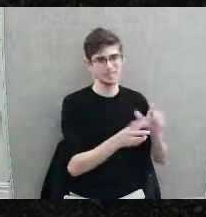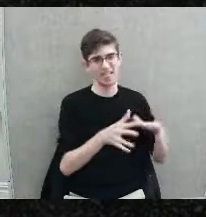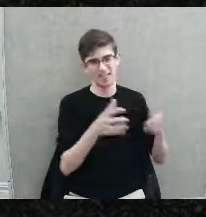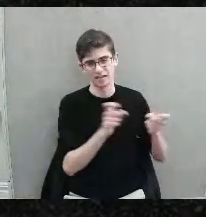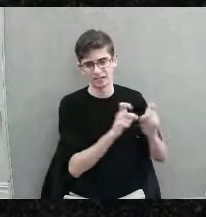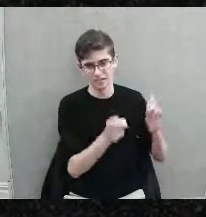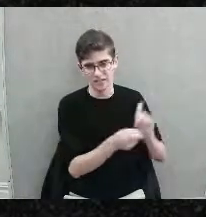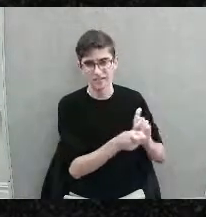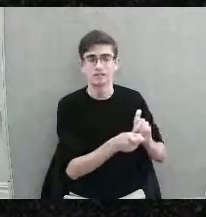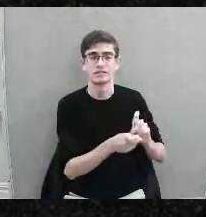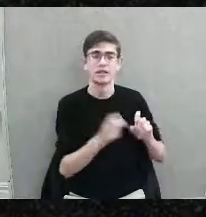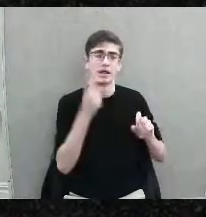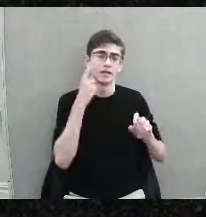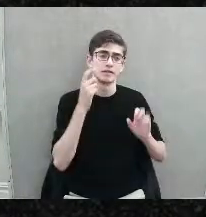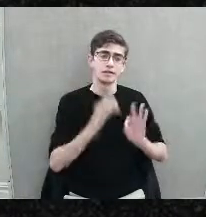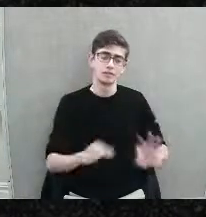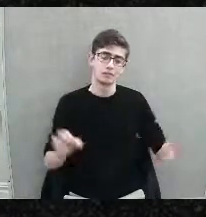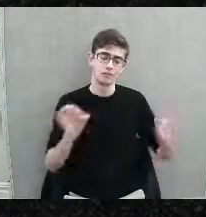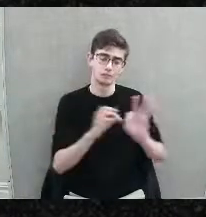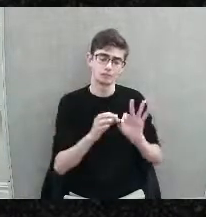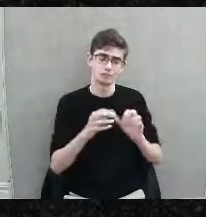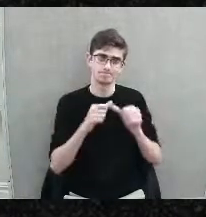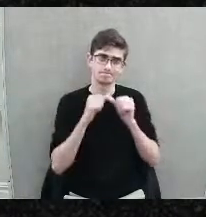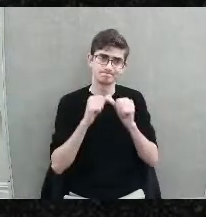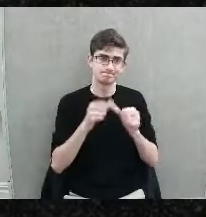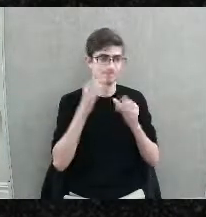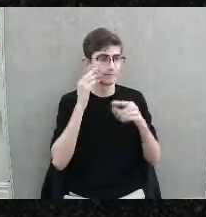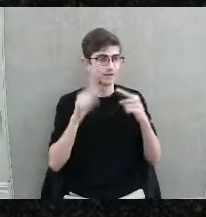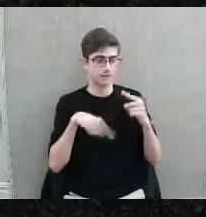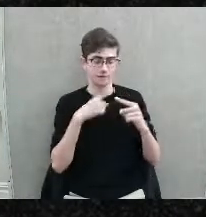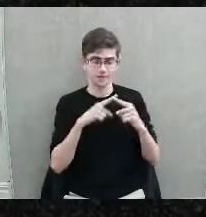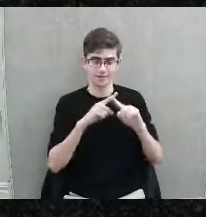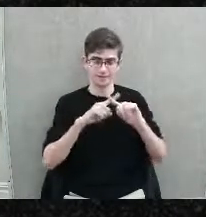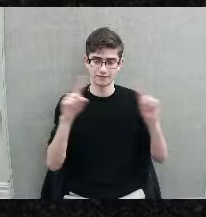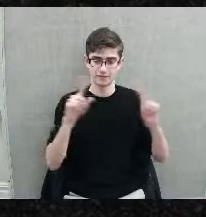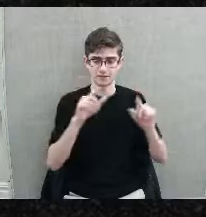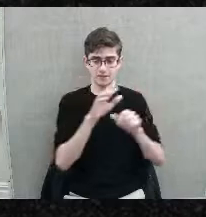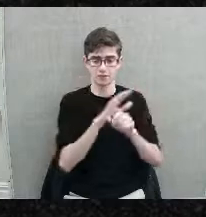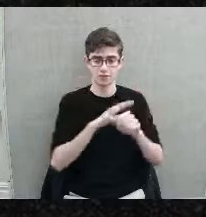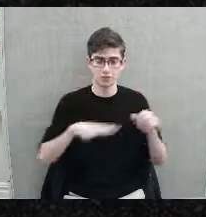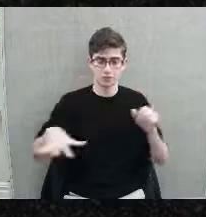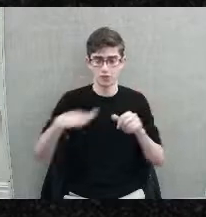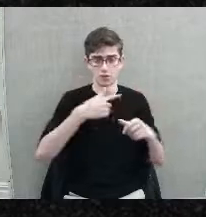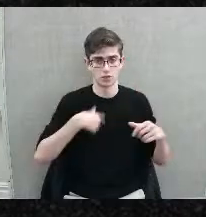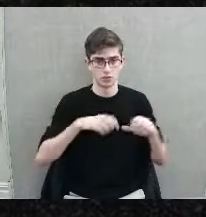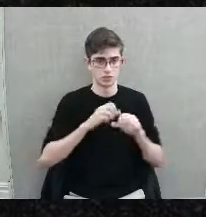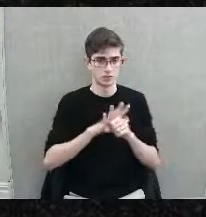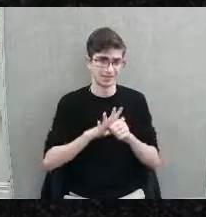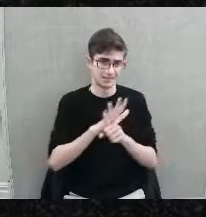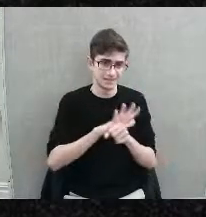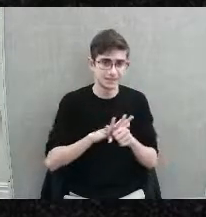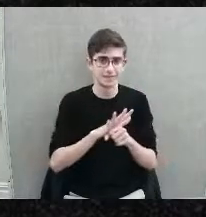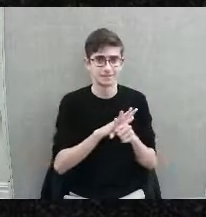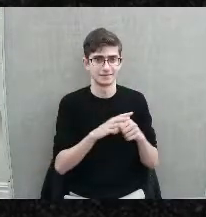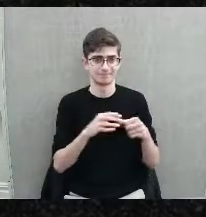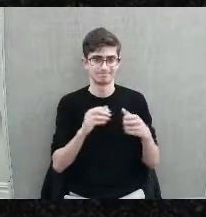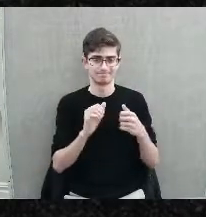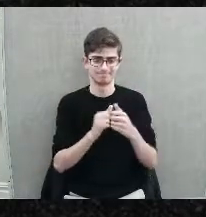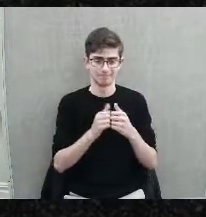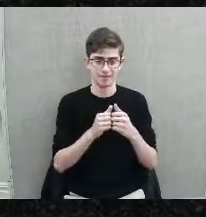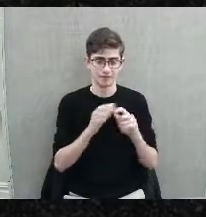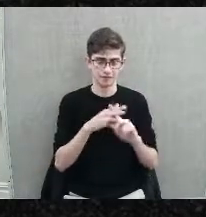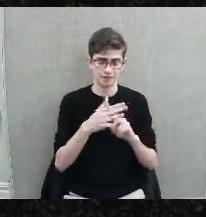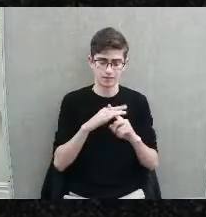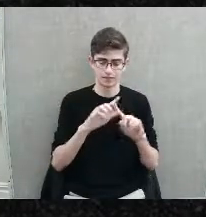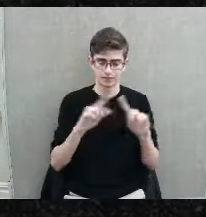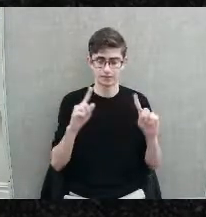on to the differences across our spaces and the particularity of the histories and contexts, and yet the